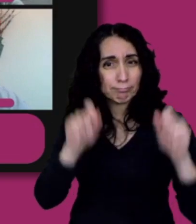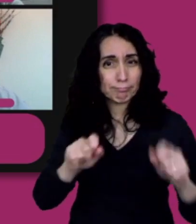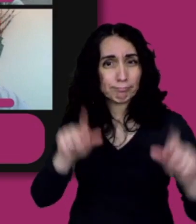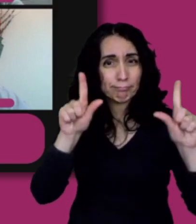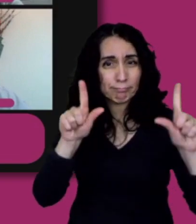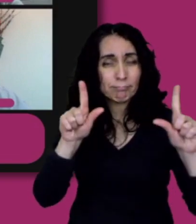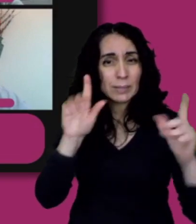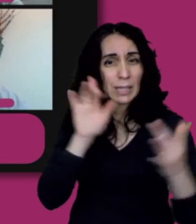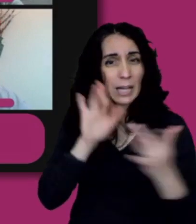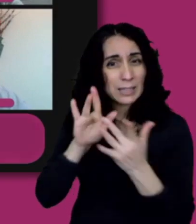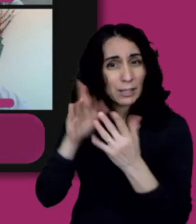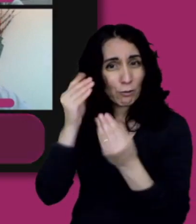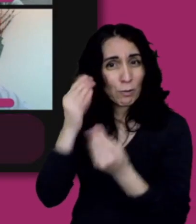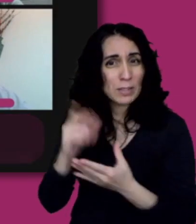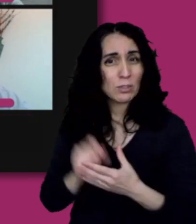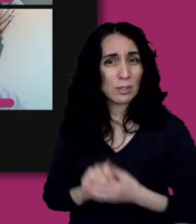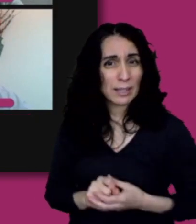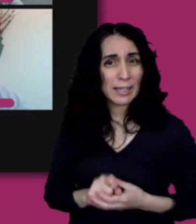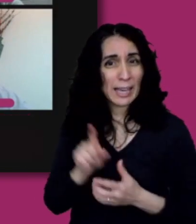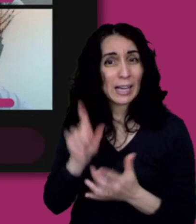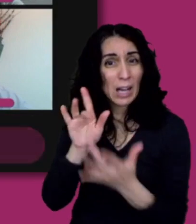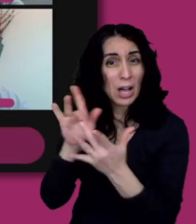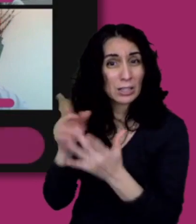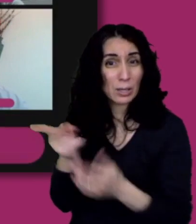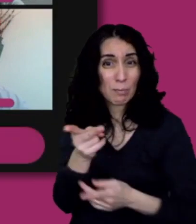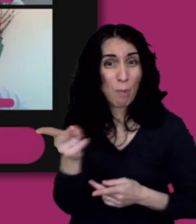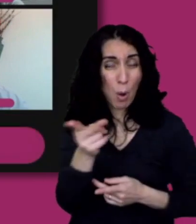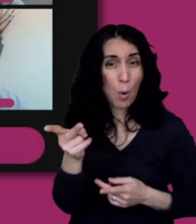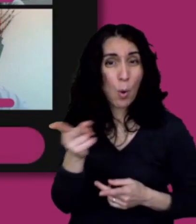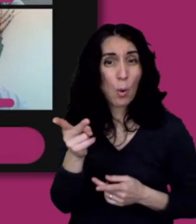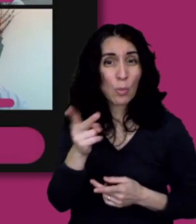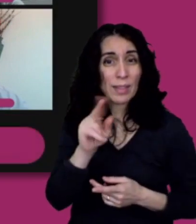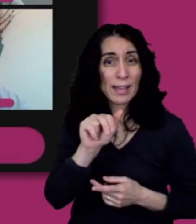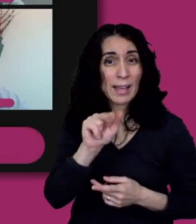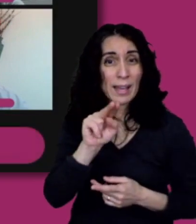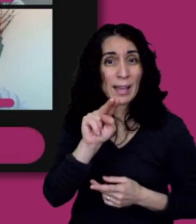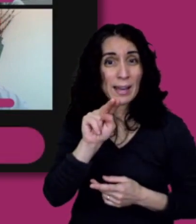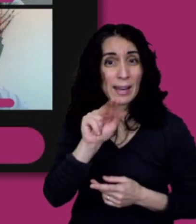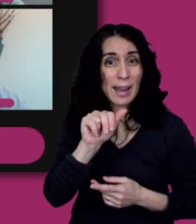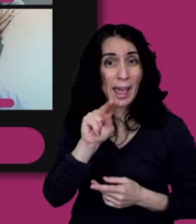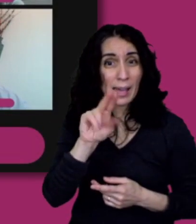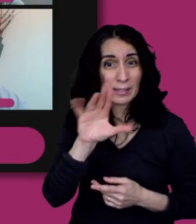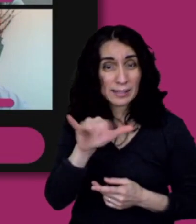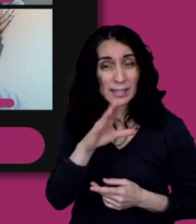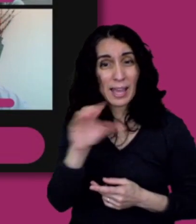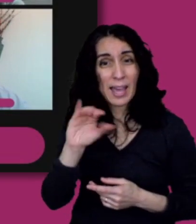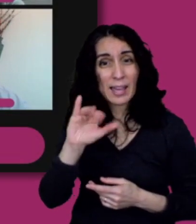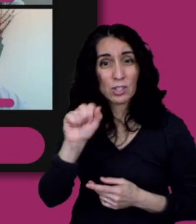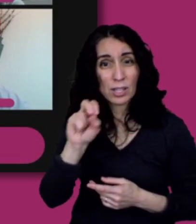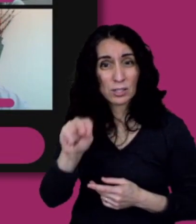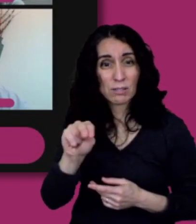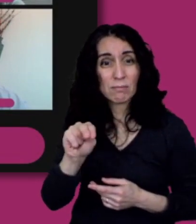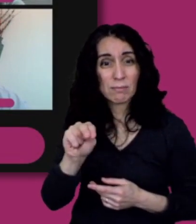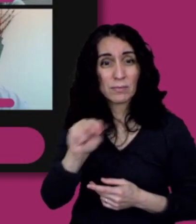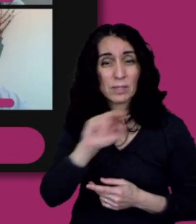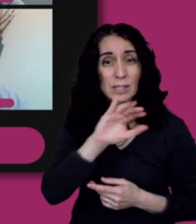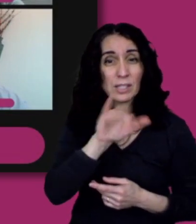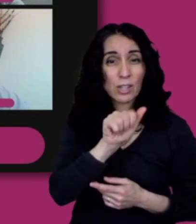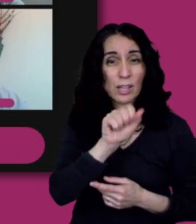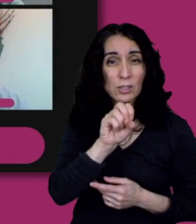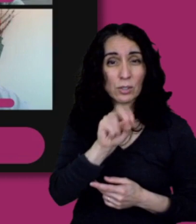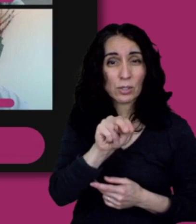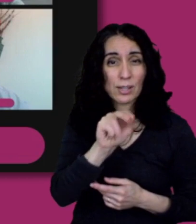information, that would be great, because I appreciate the fact that our audience can reach back out to both Nancy and Jason. We've got Jason at